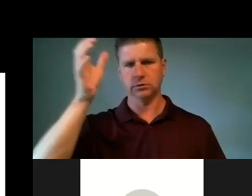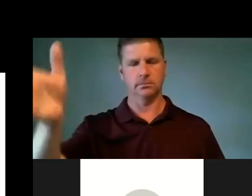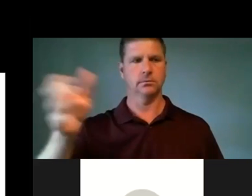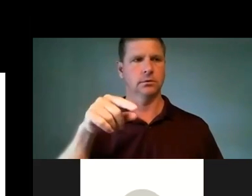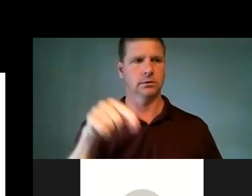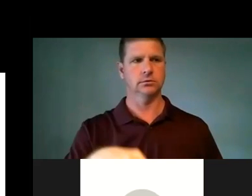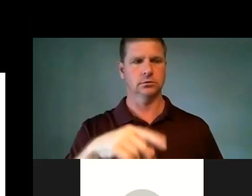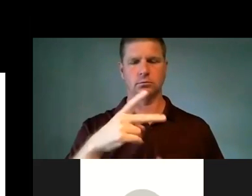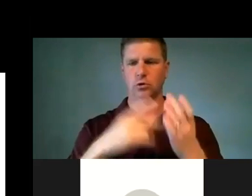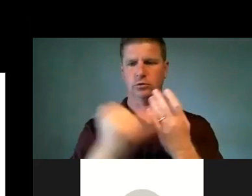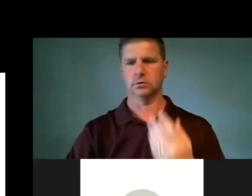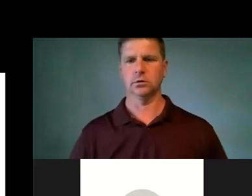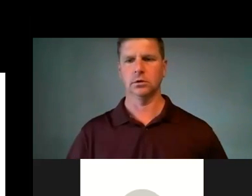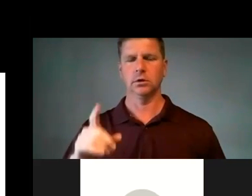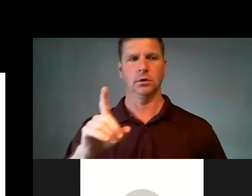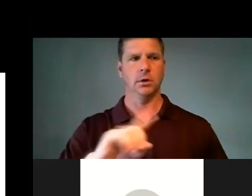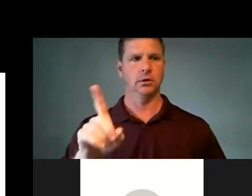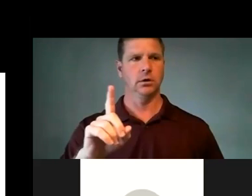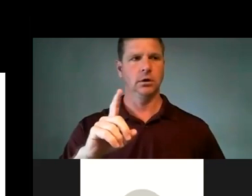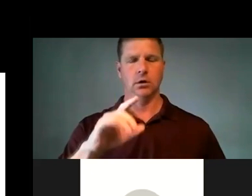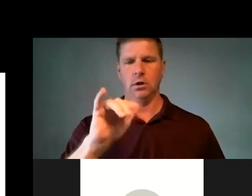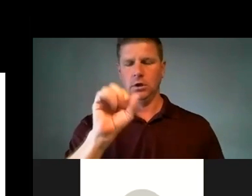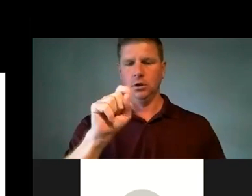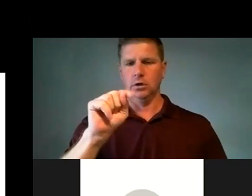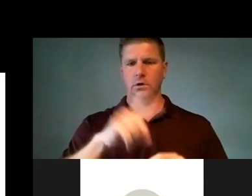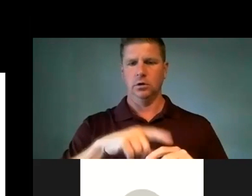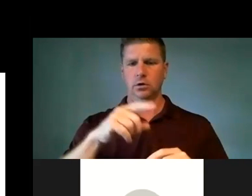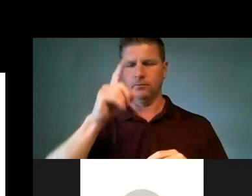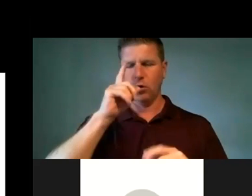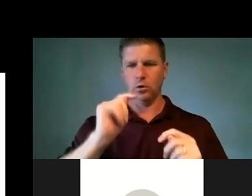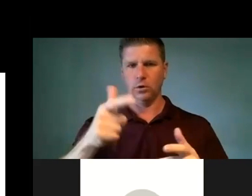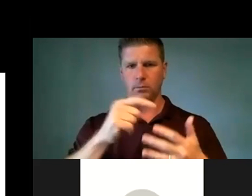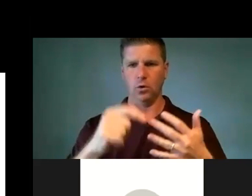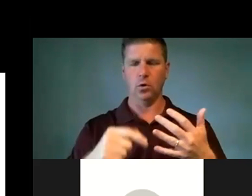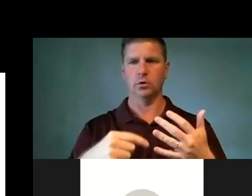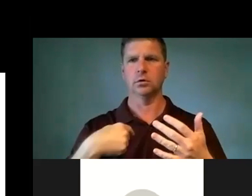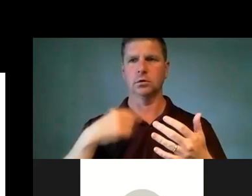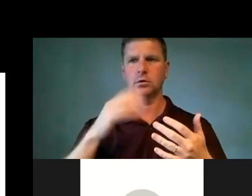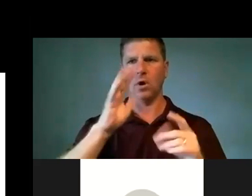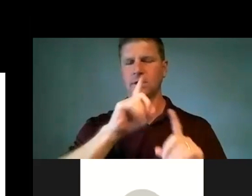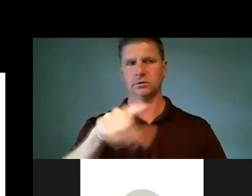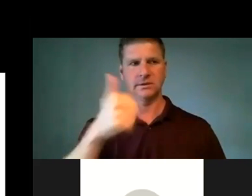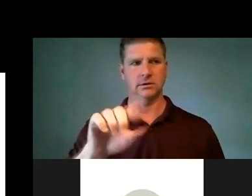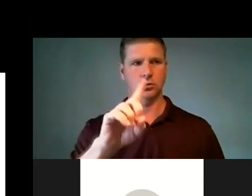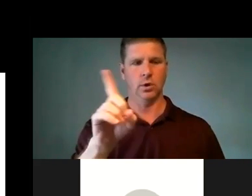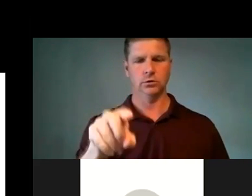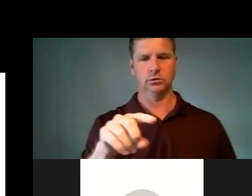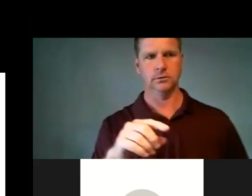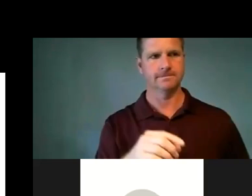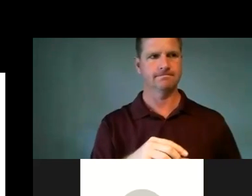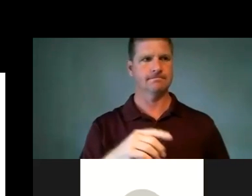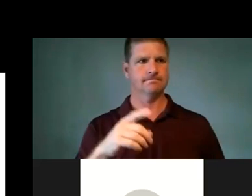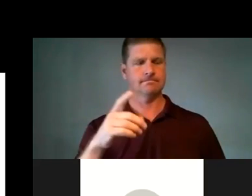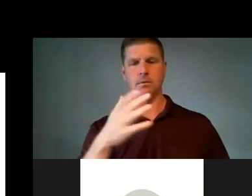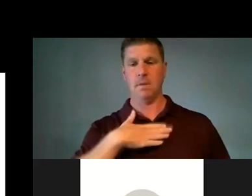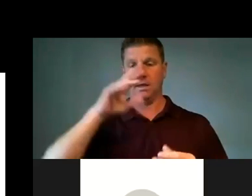project. But just to touch on a few quick points, and then I can answer any questions. It is our